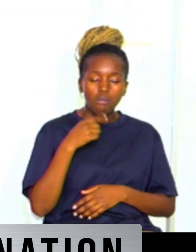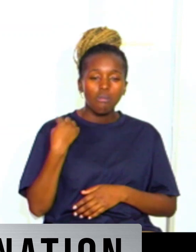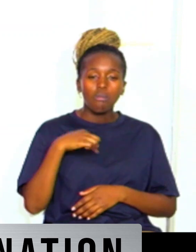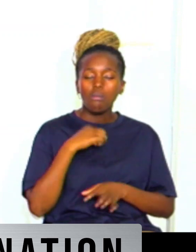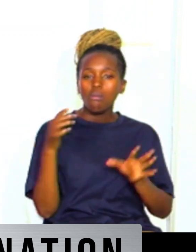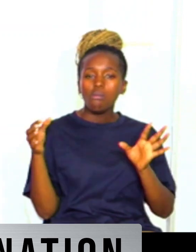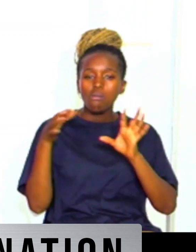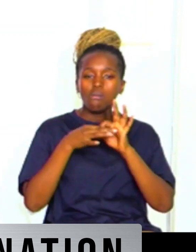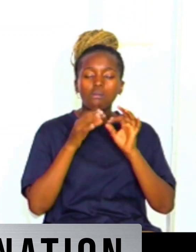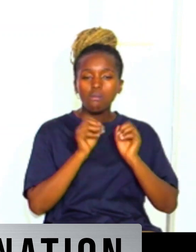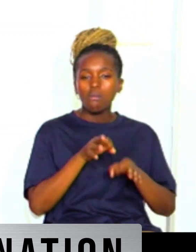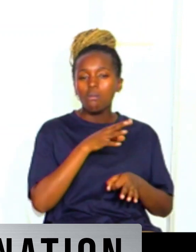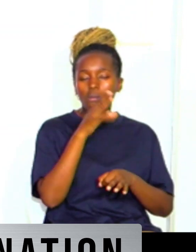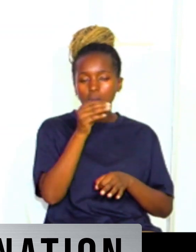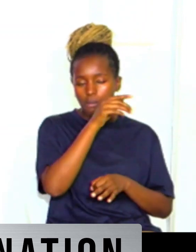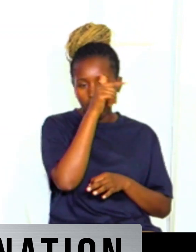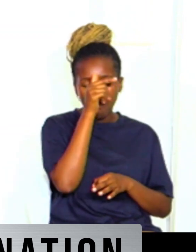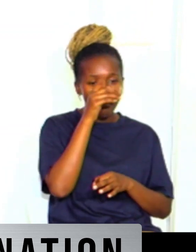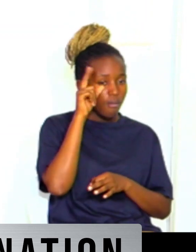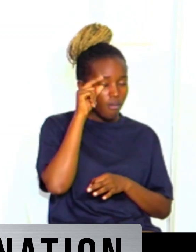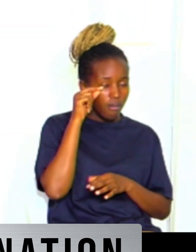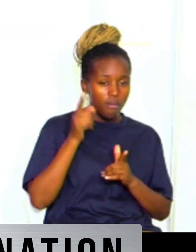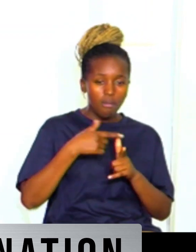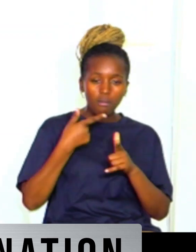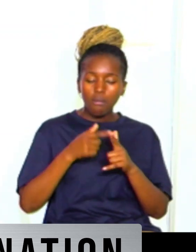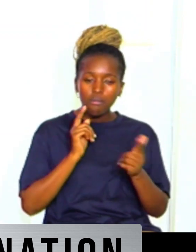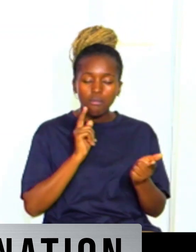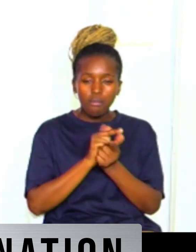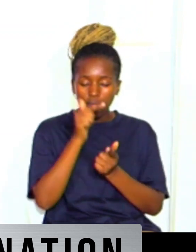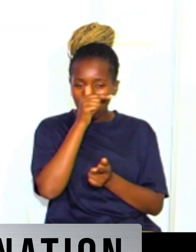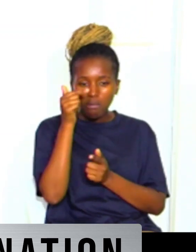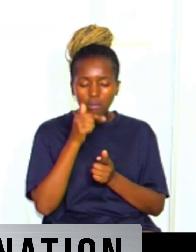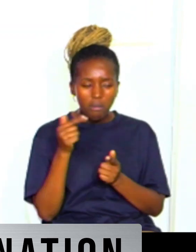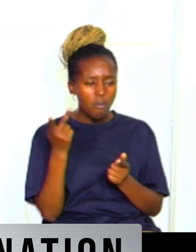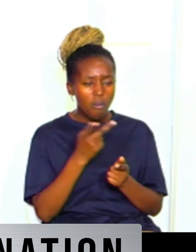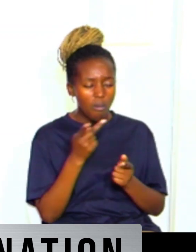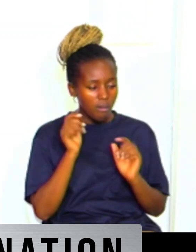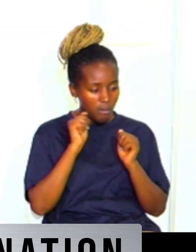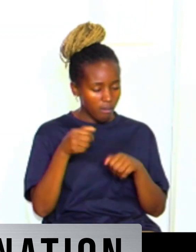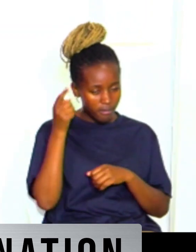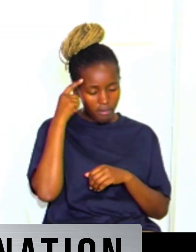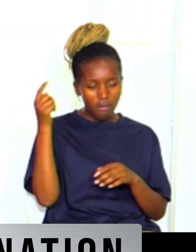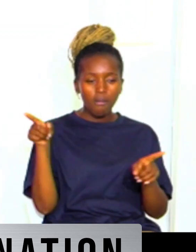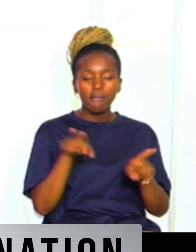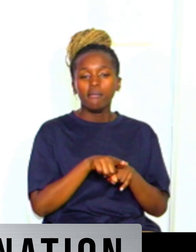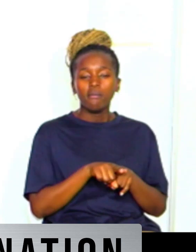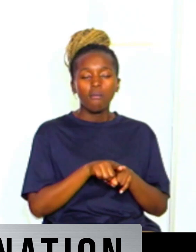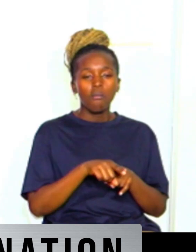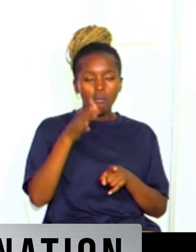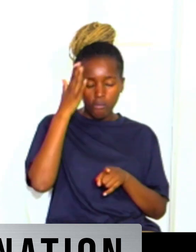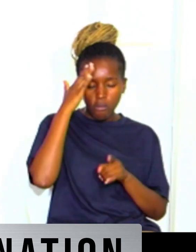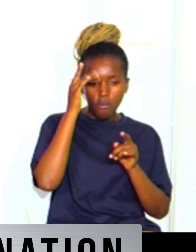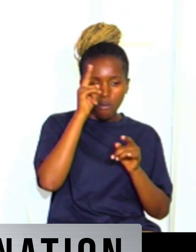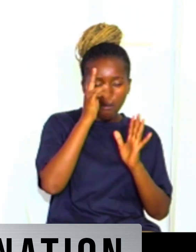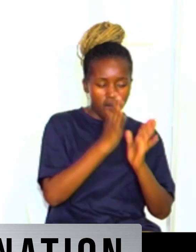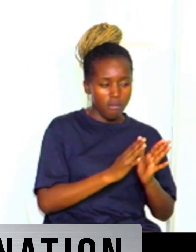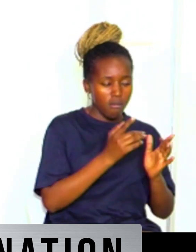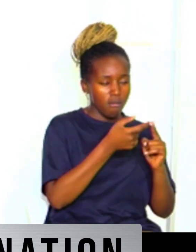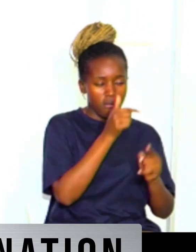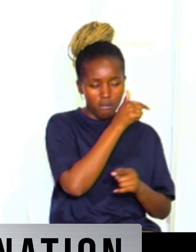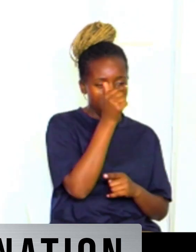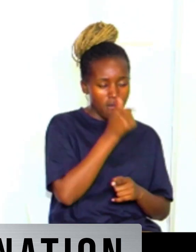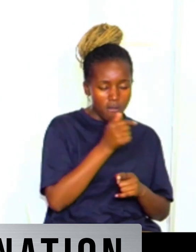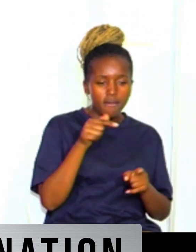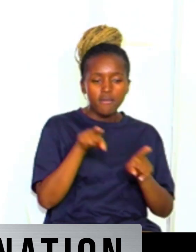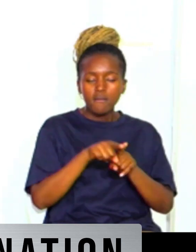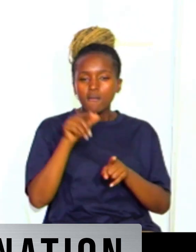Mombasa ukienda hadi tukisema mtu ametoka Mombasani aende Tanzania, anze kuzungumza au zijua mtu ametoka Mombasani. By the way, they